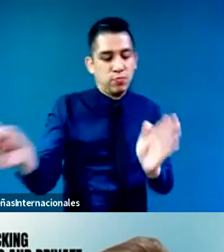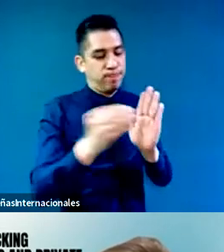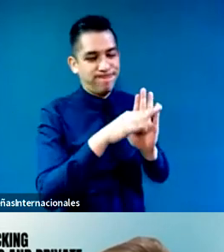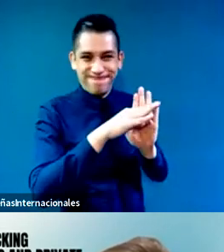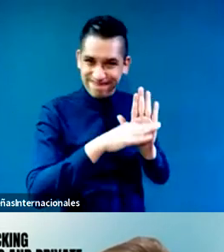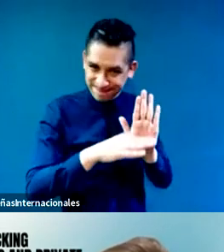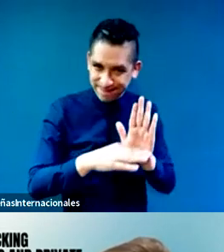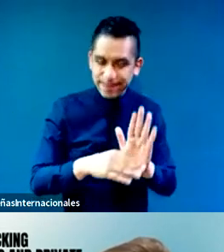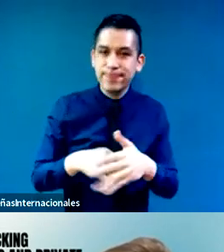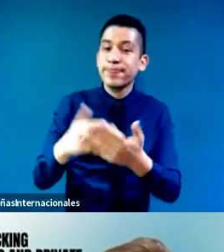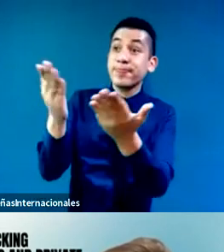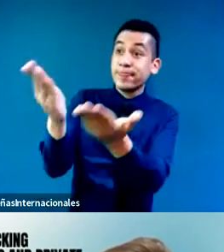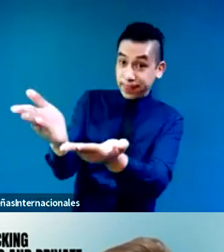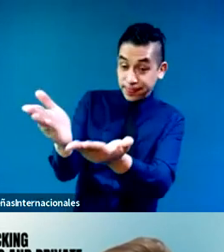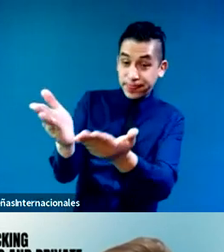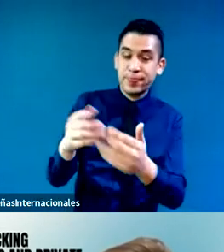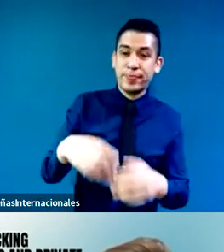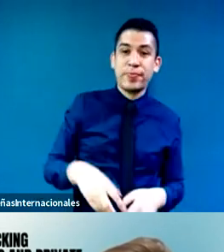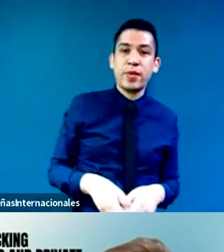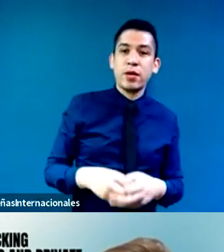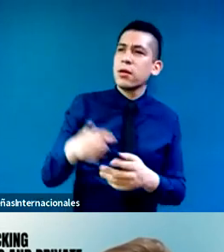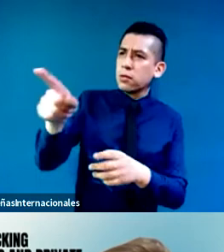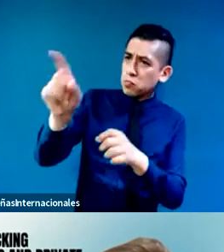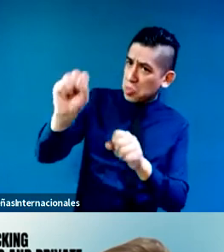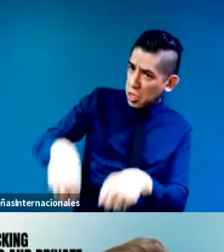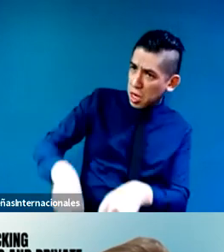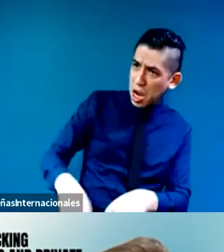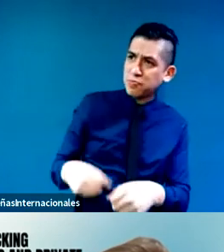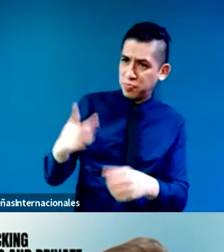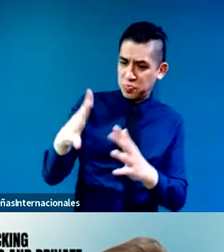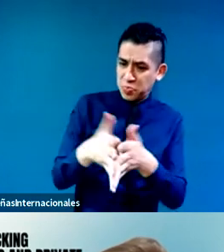area, the care economy. You have the floor.